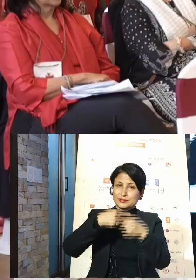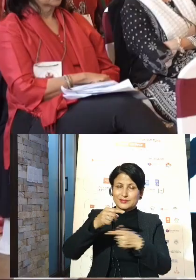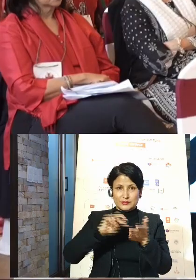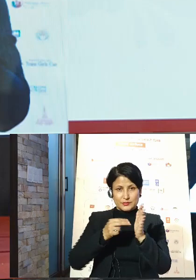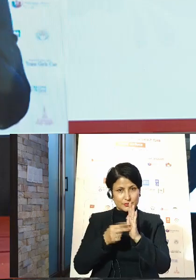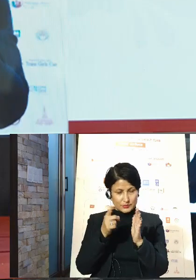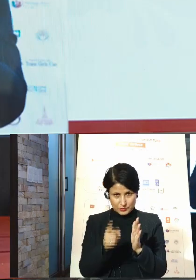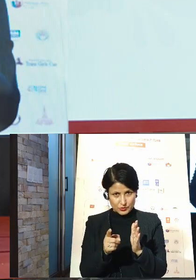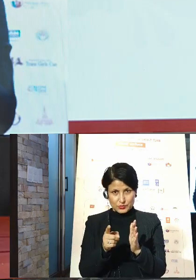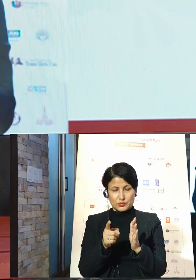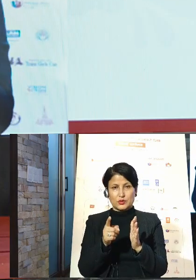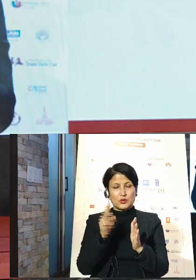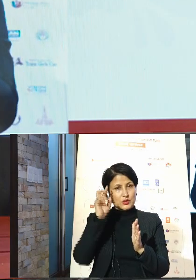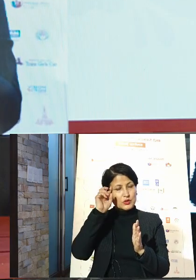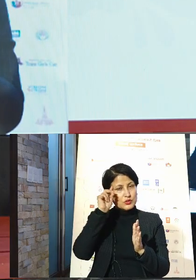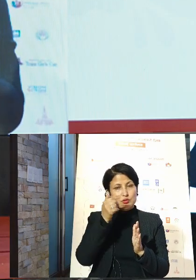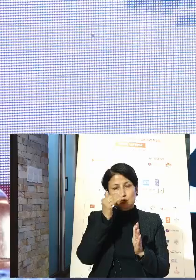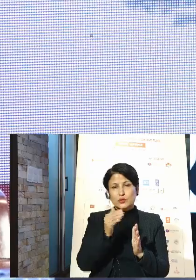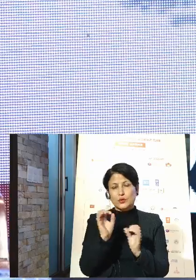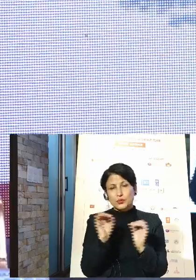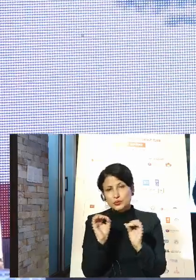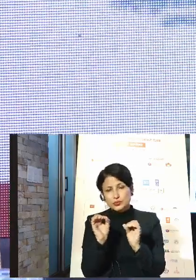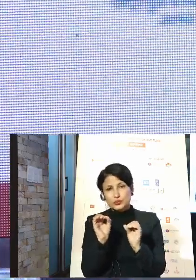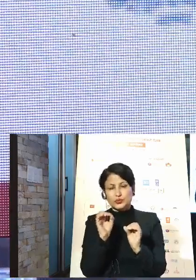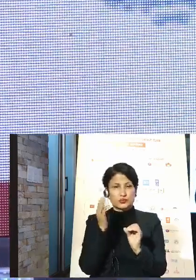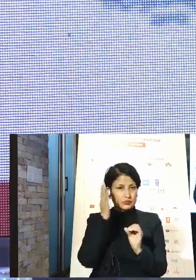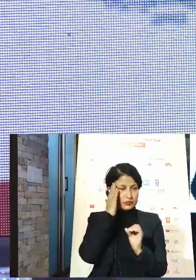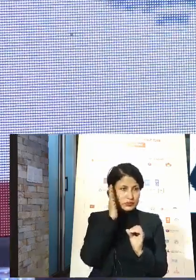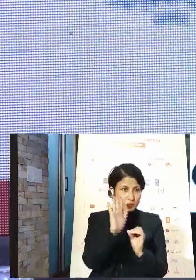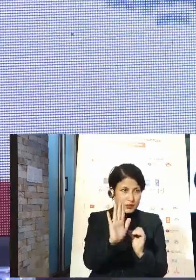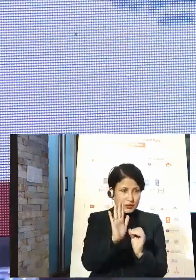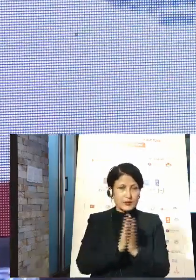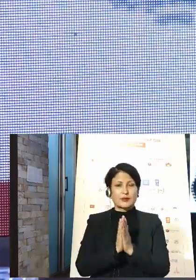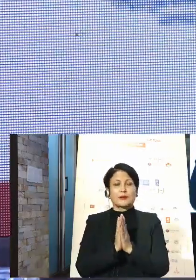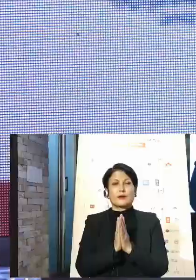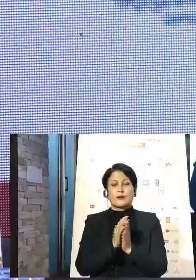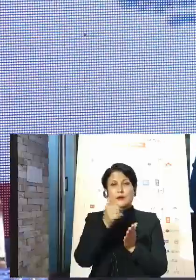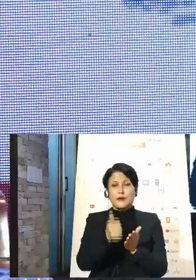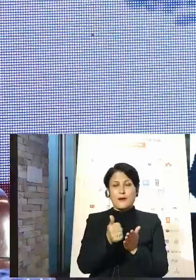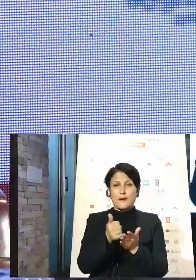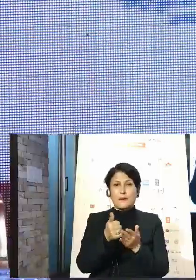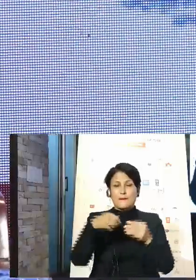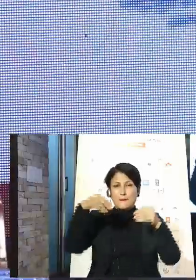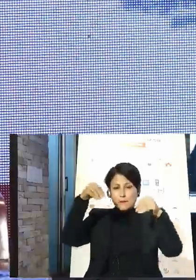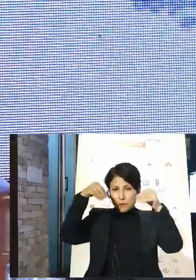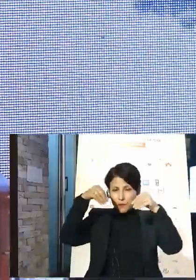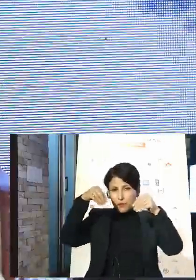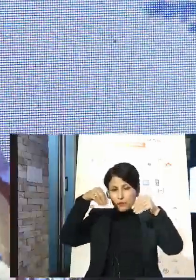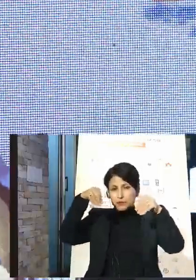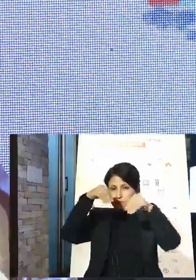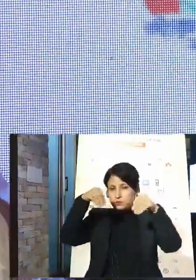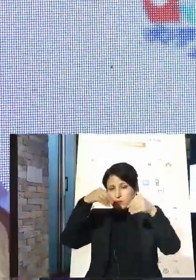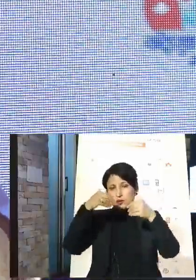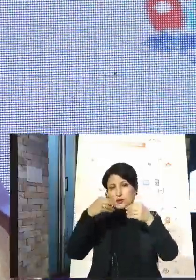can imagine it's not so easy. First of all, to find images related to menstruation, and second, in a big city like Mumbai, it's a